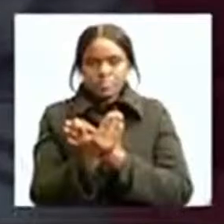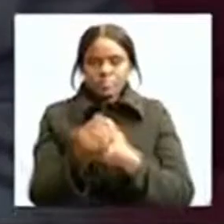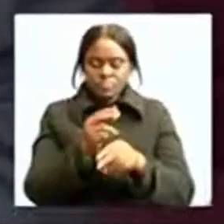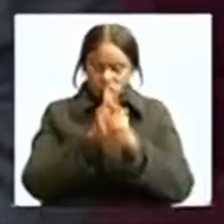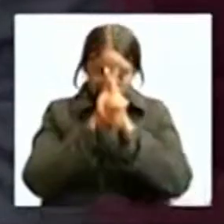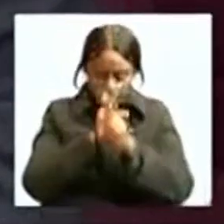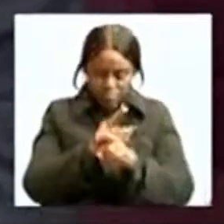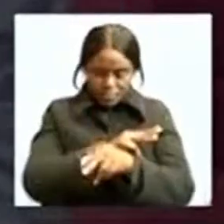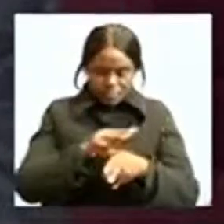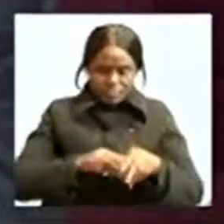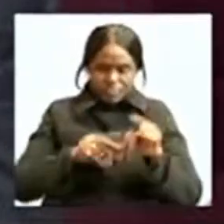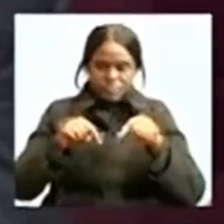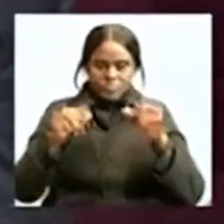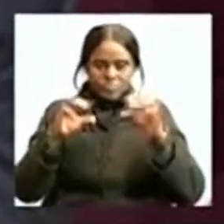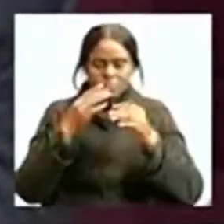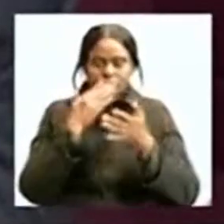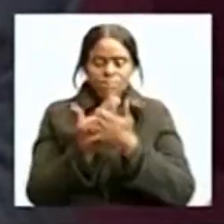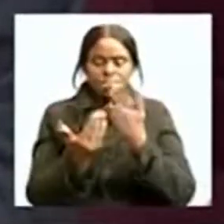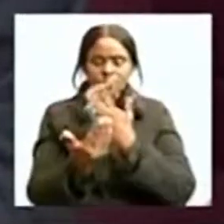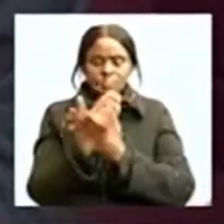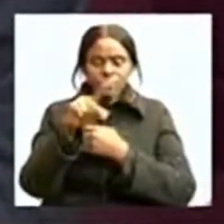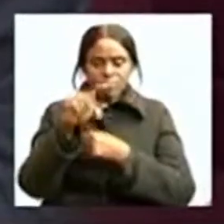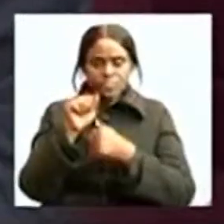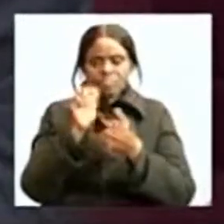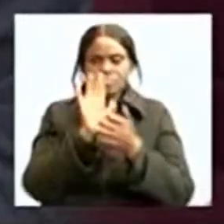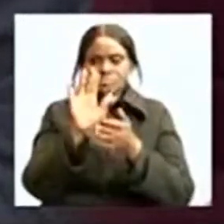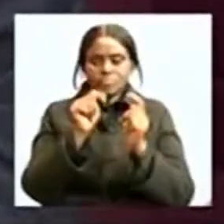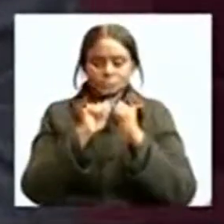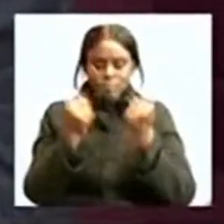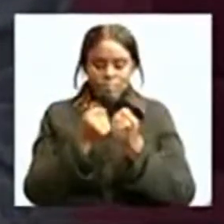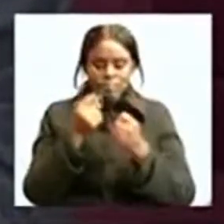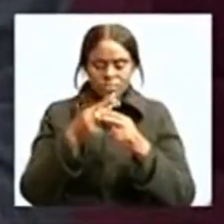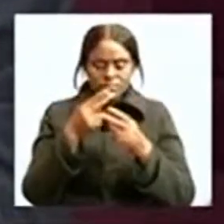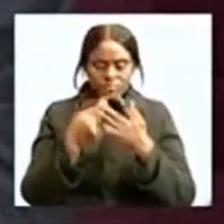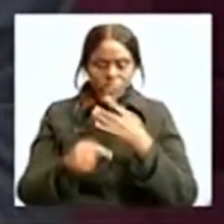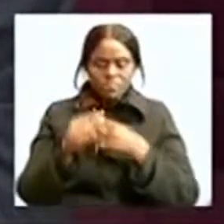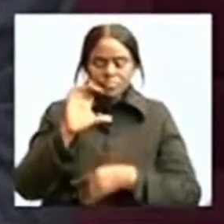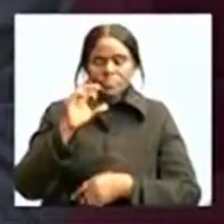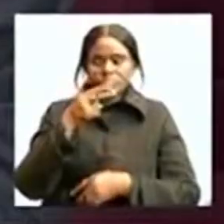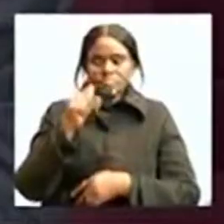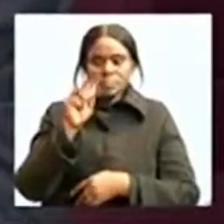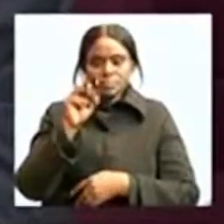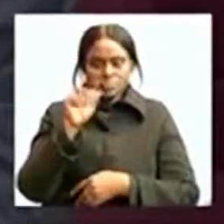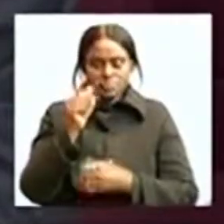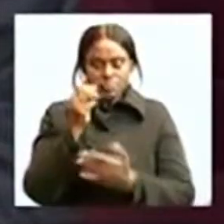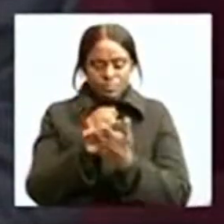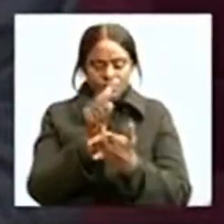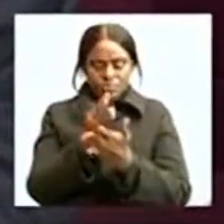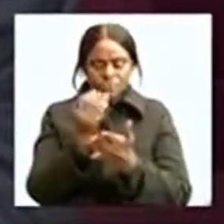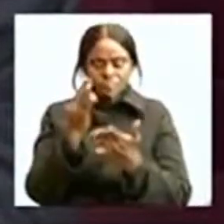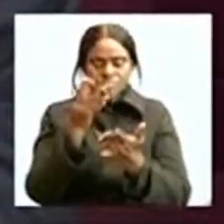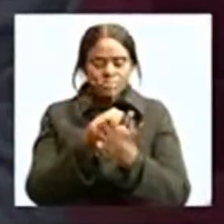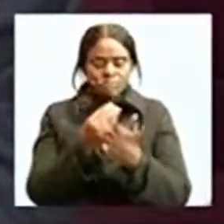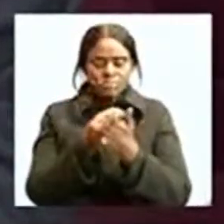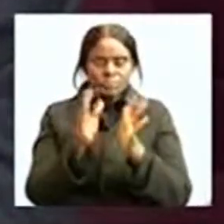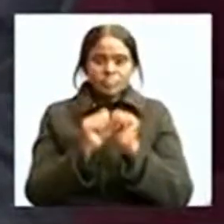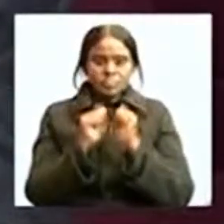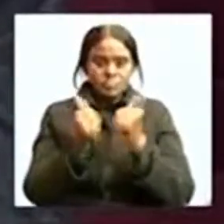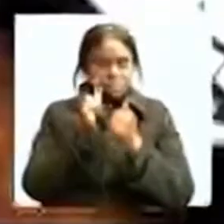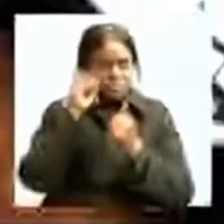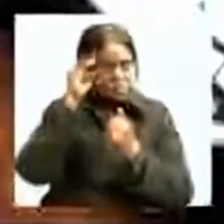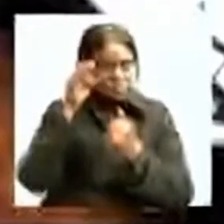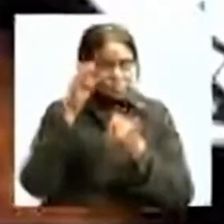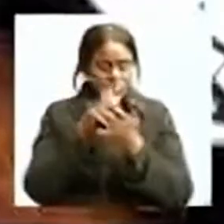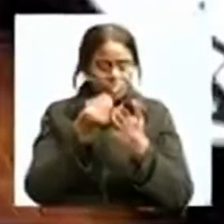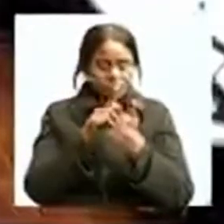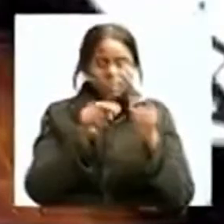honorable members of the committee. Good morning, PS and your team. My name is Mlenga Chama, coming from the Office of Accountant General, Ministry of Finance